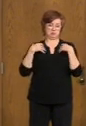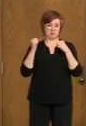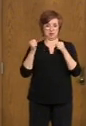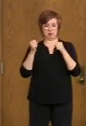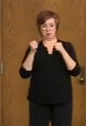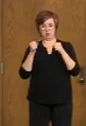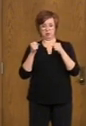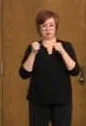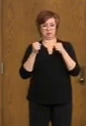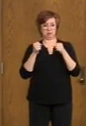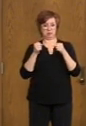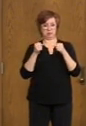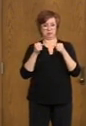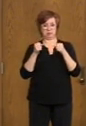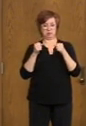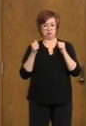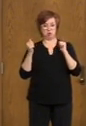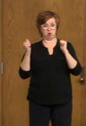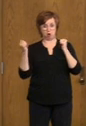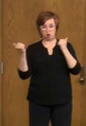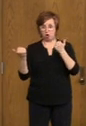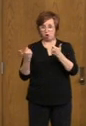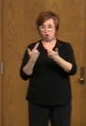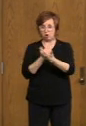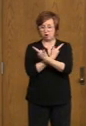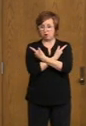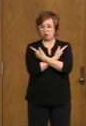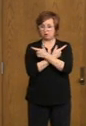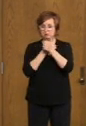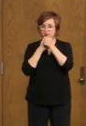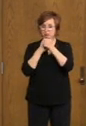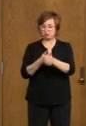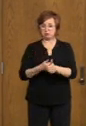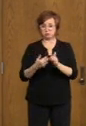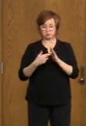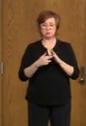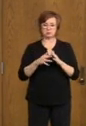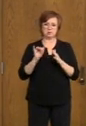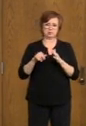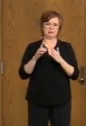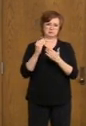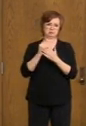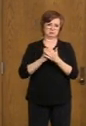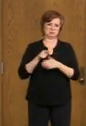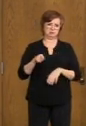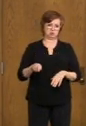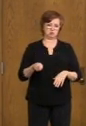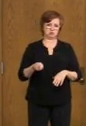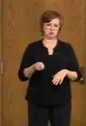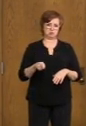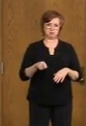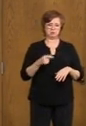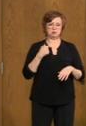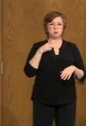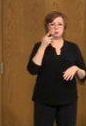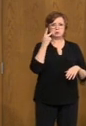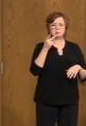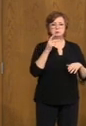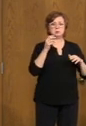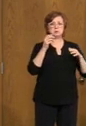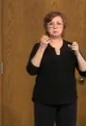things change very quickly, and I think that's the main lesson from North Dakota. But also we've seen that in Saskatchewan. We've seen that in our neighboring provinces.